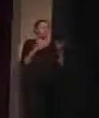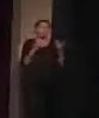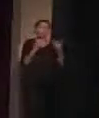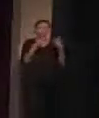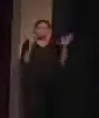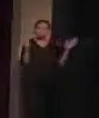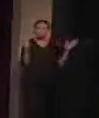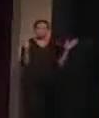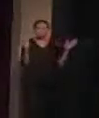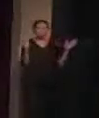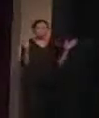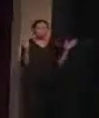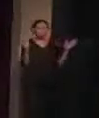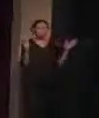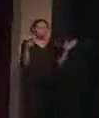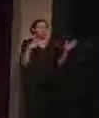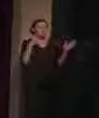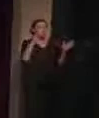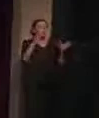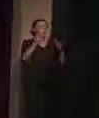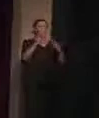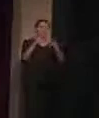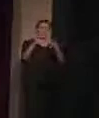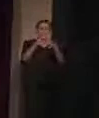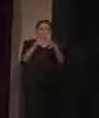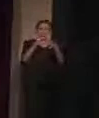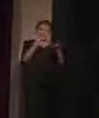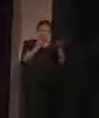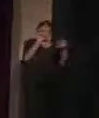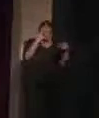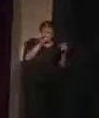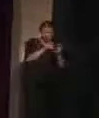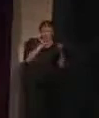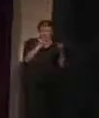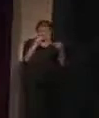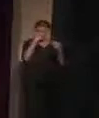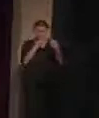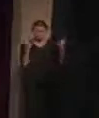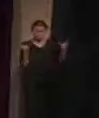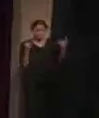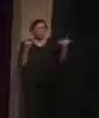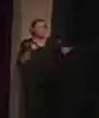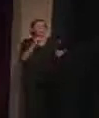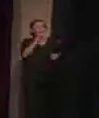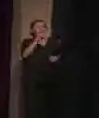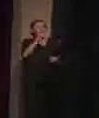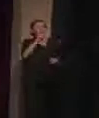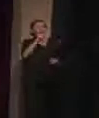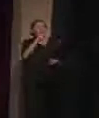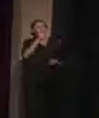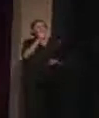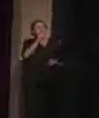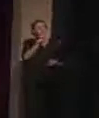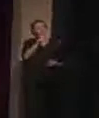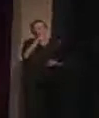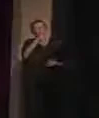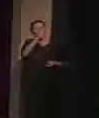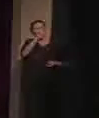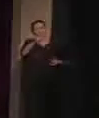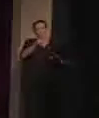by and large, I'm going to make a statement you guys may or may not agree with me. This is Anthony Gray. This is from the book of Anthony Gray. No other